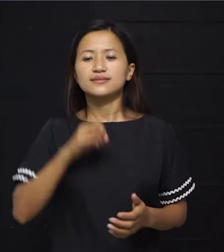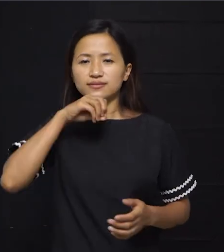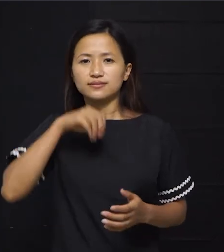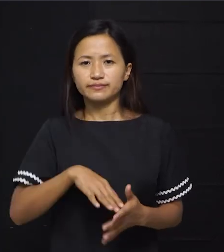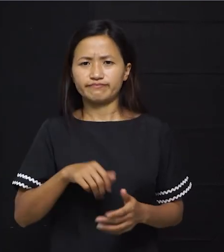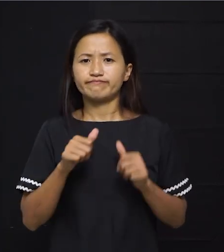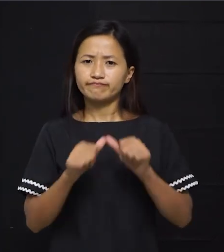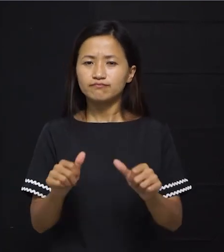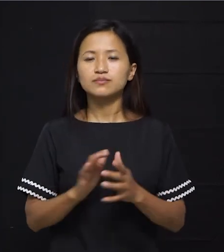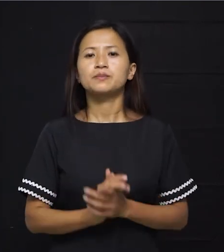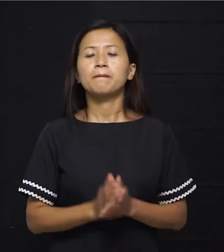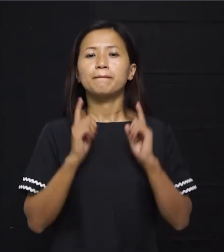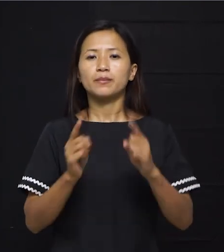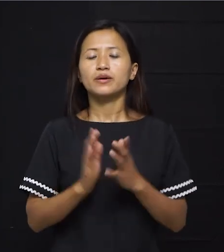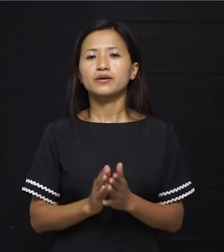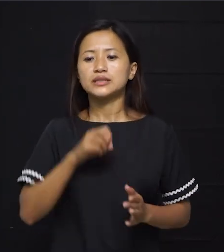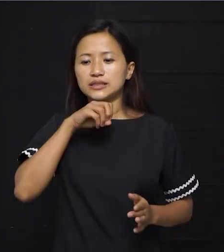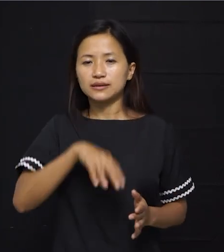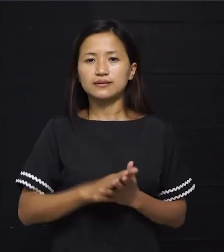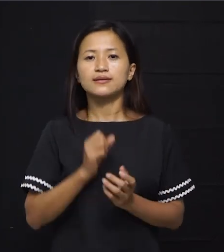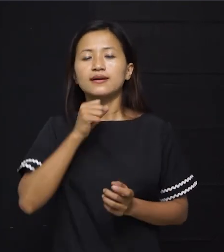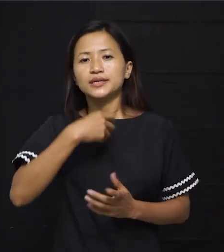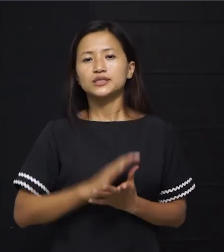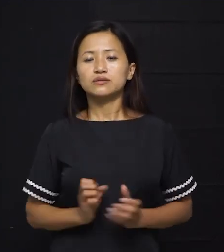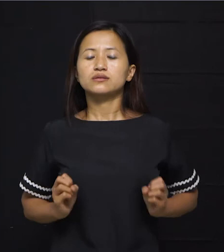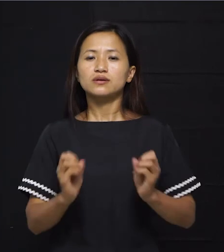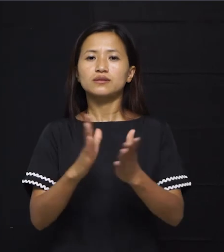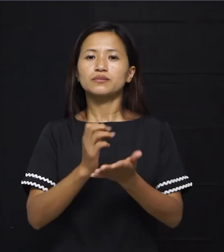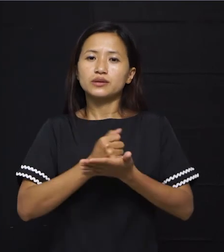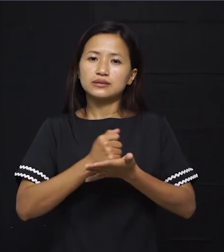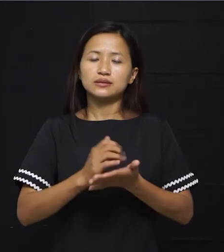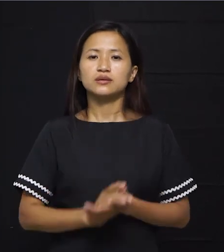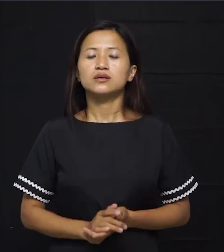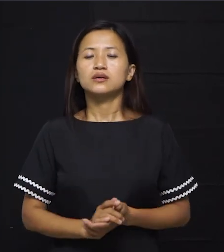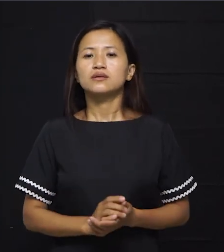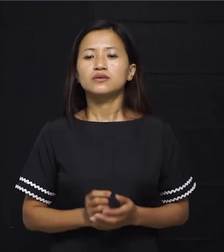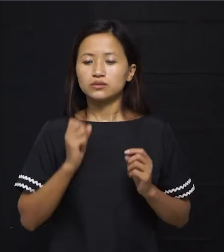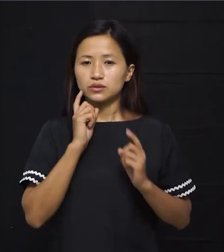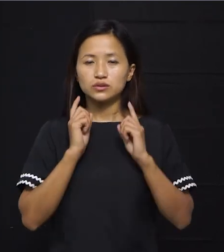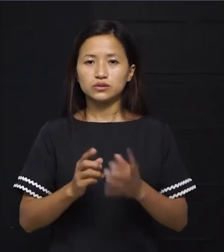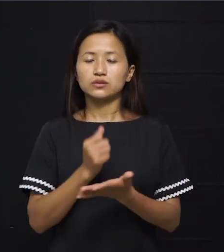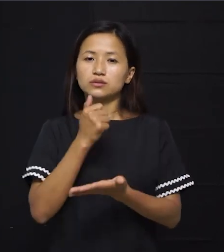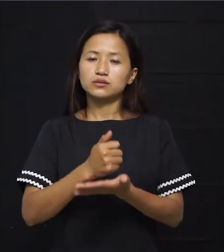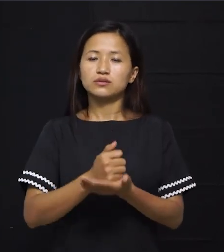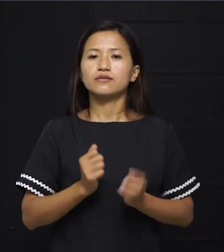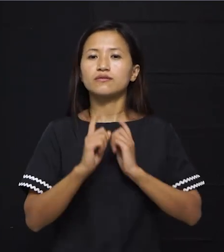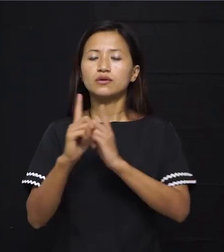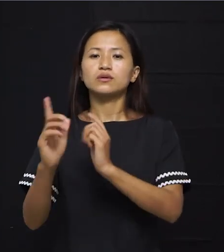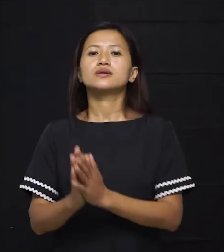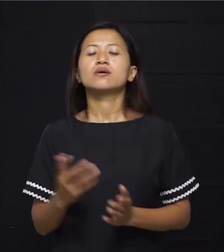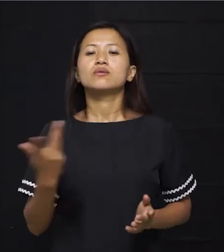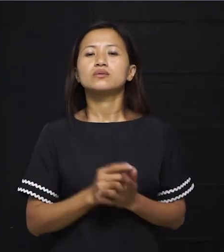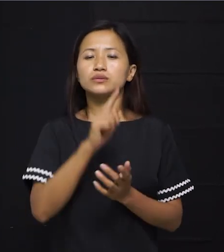that. You are still young, but from your younger age, you should start practicing and you should start following what is right for you,